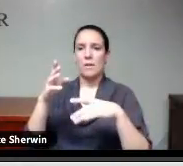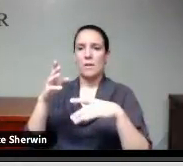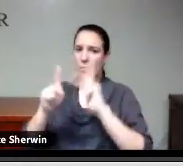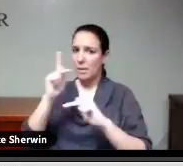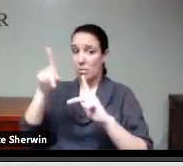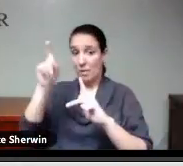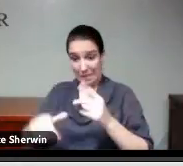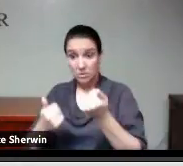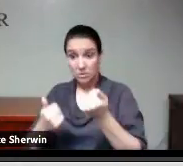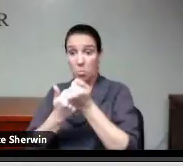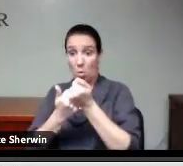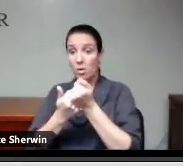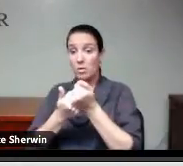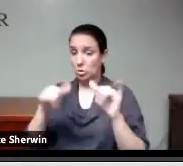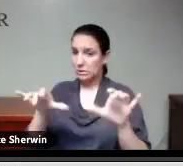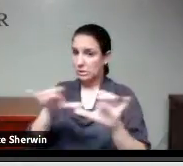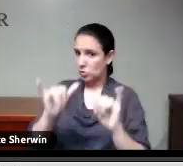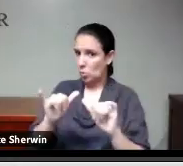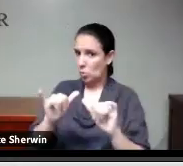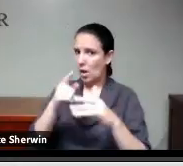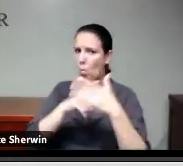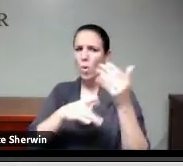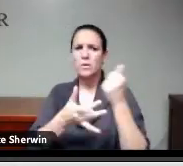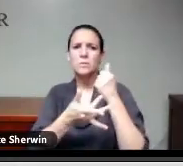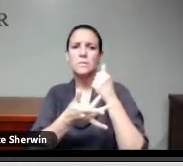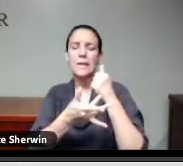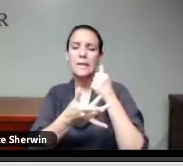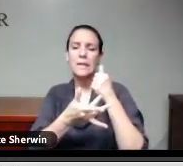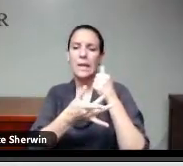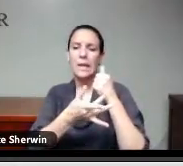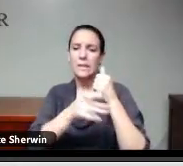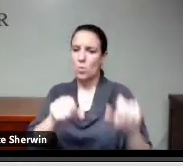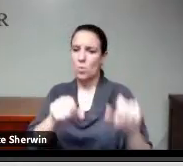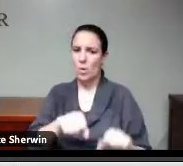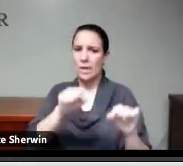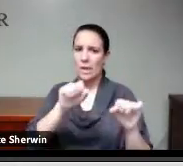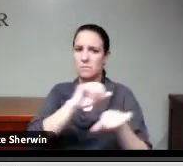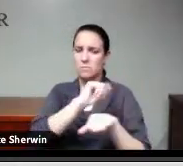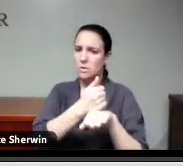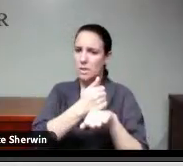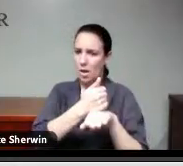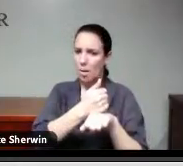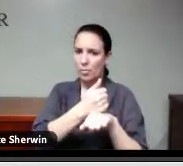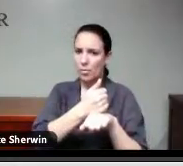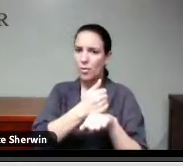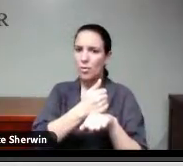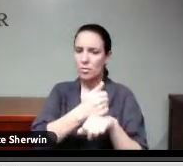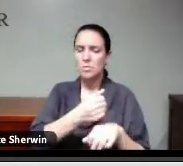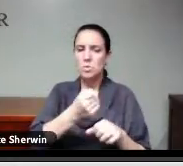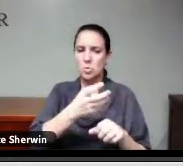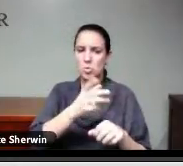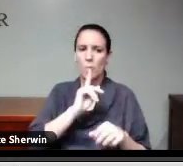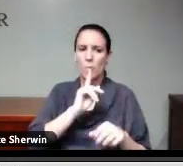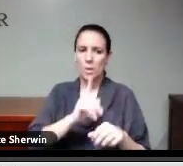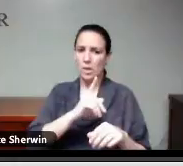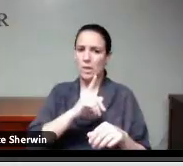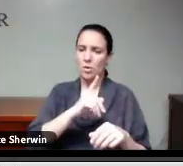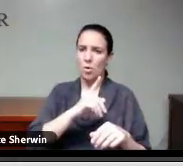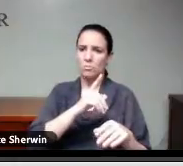us. And then what are the strategic drivers that we need to put in place and really prioritize in order to keep